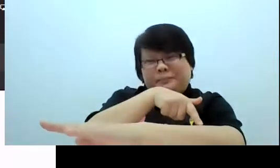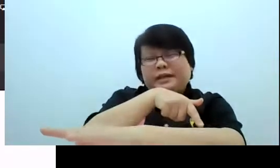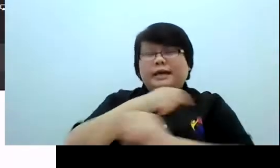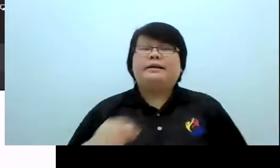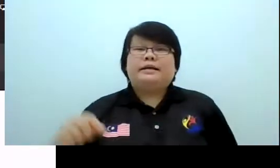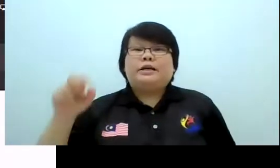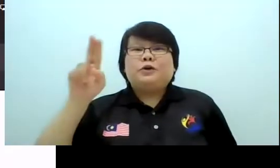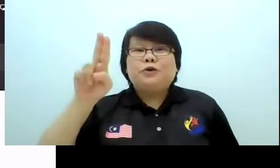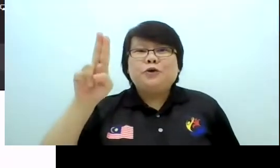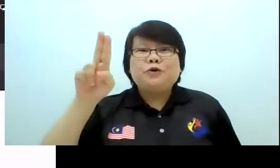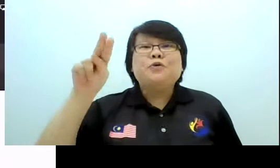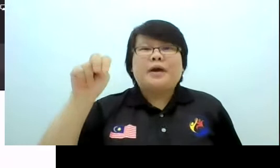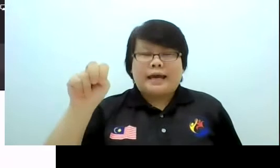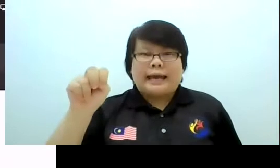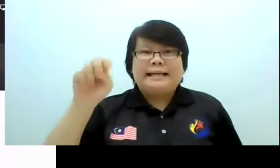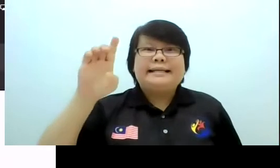long, okay?